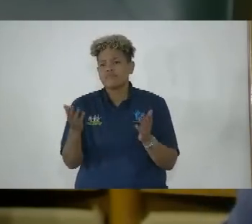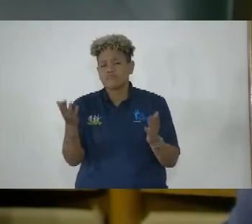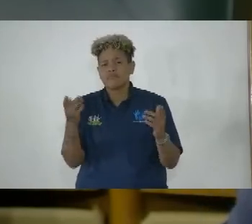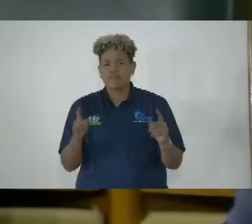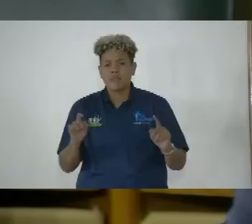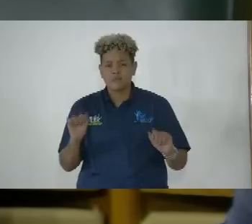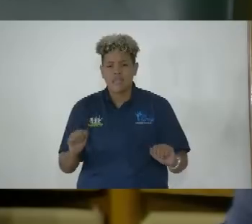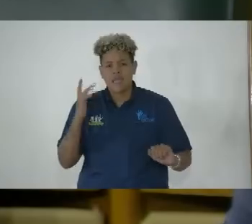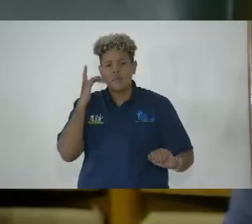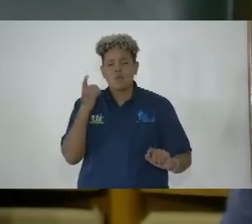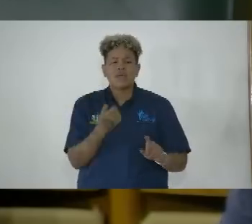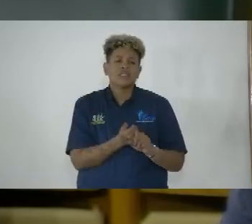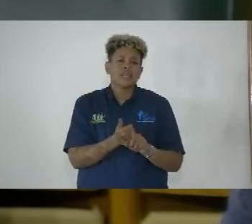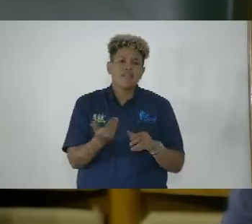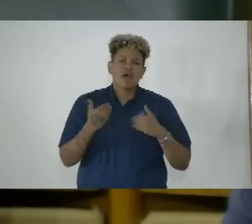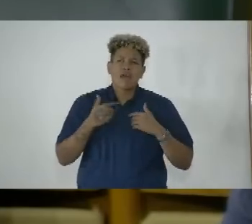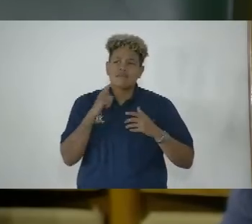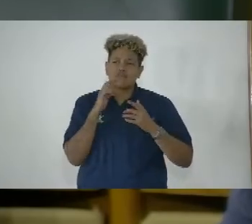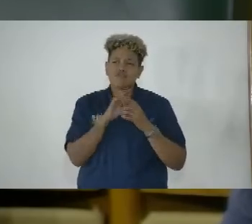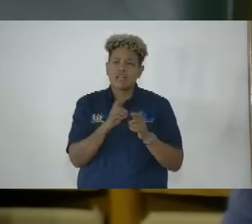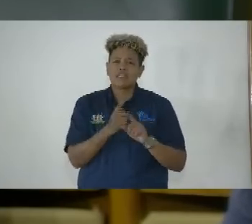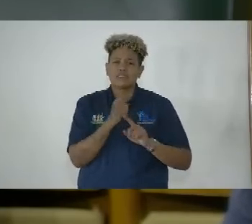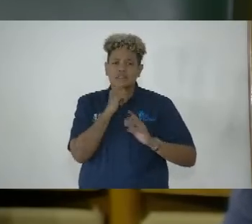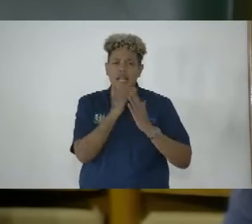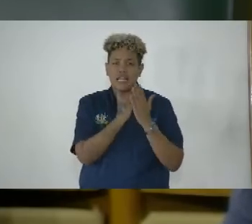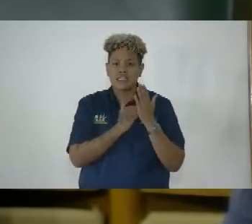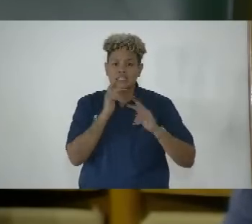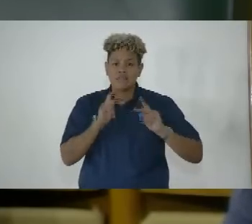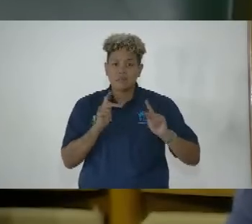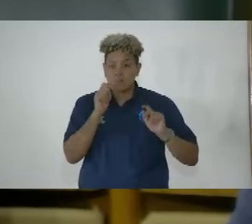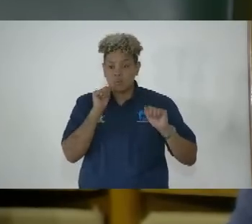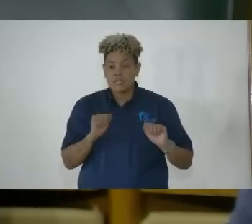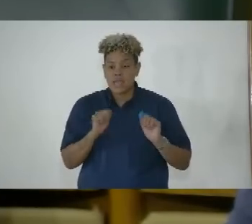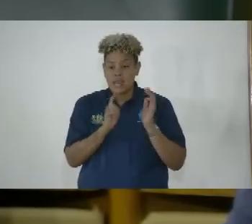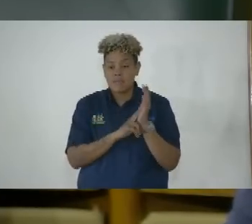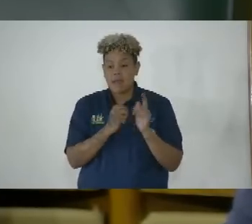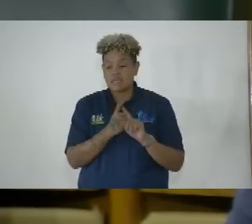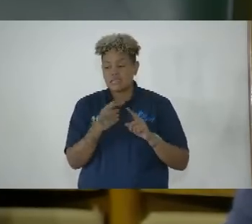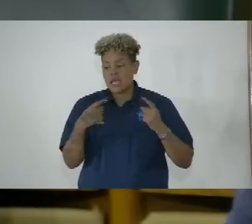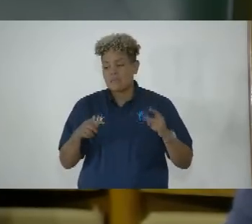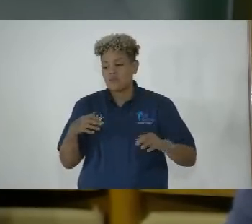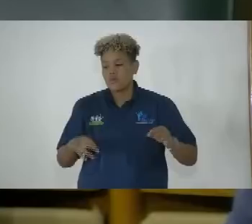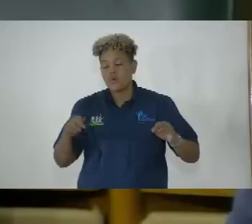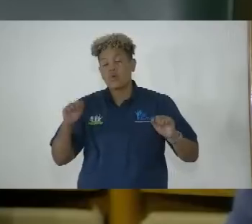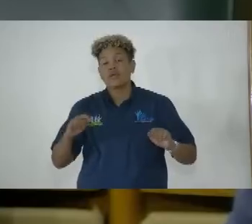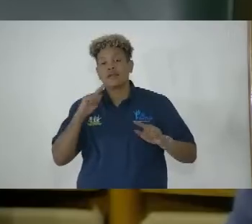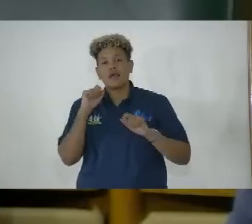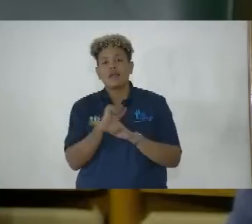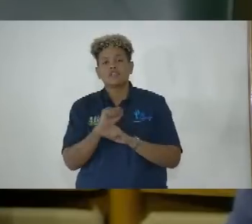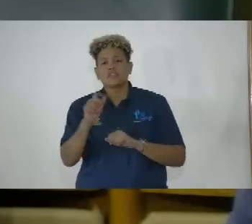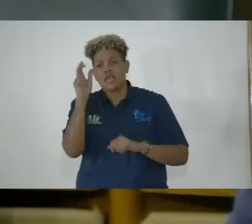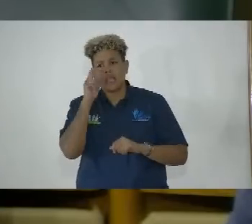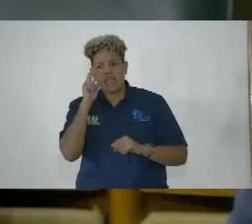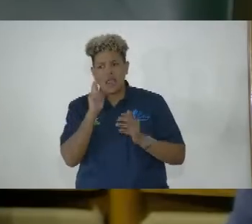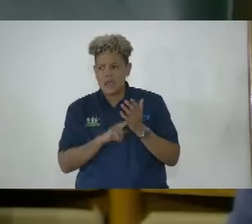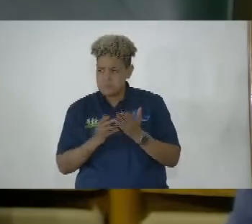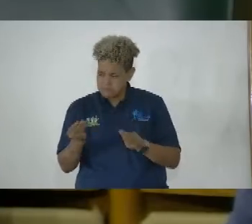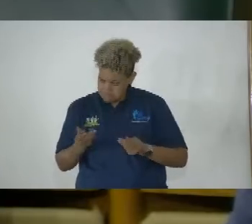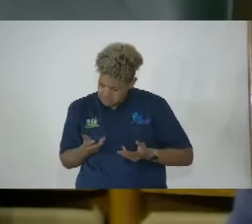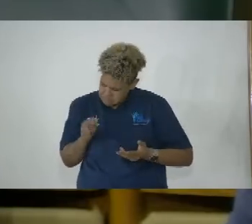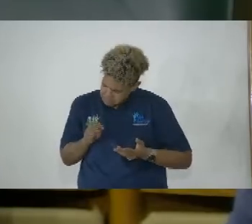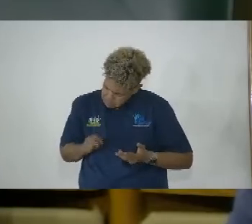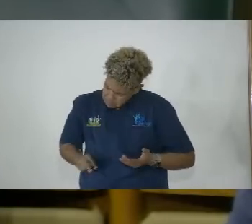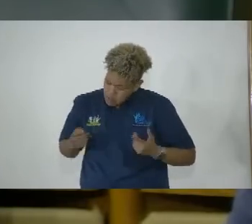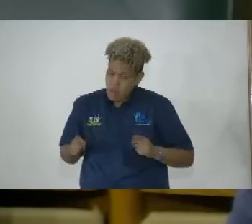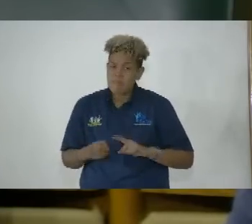because there is in respect of the list of persons who can apply, the court can actually hear an application